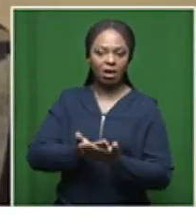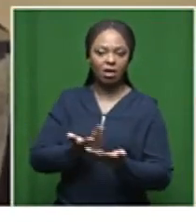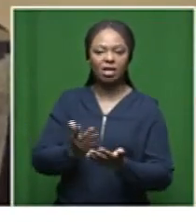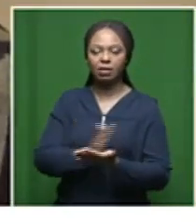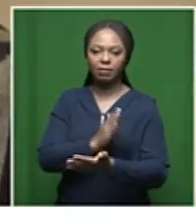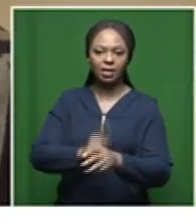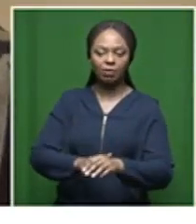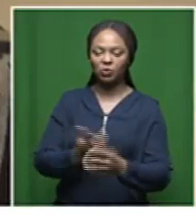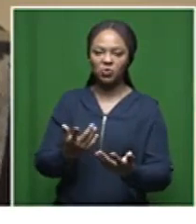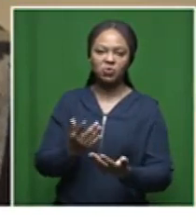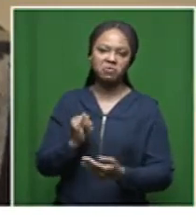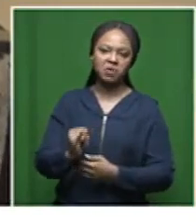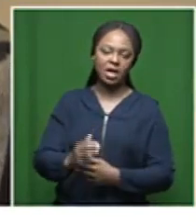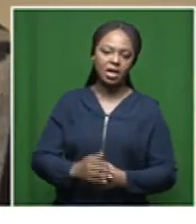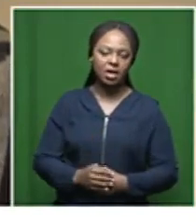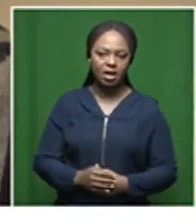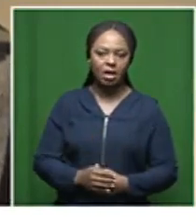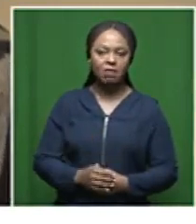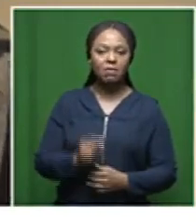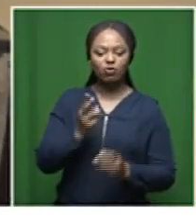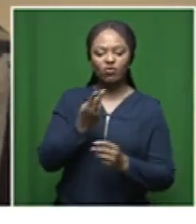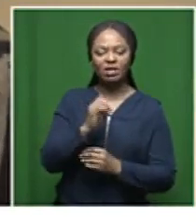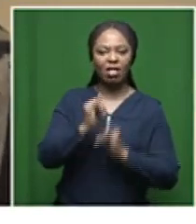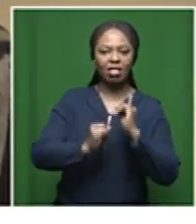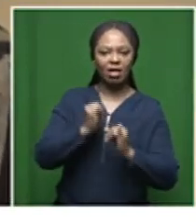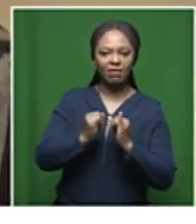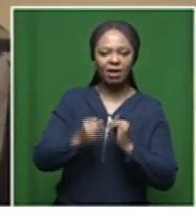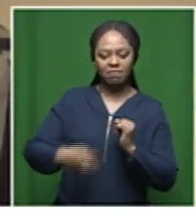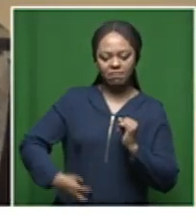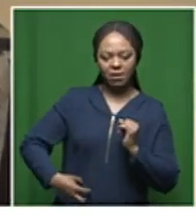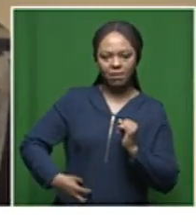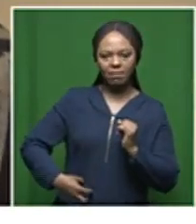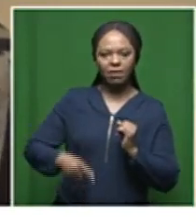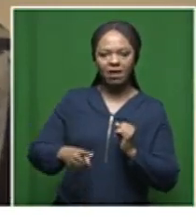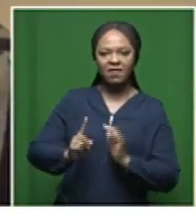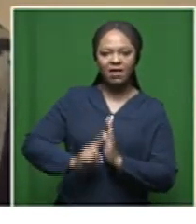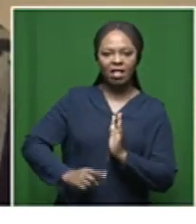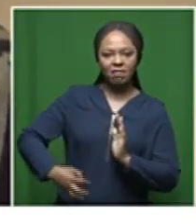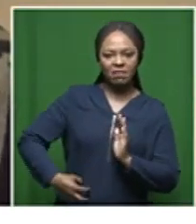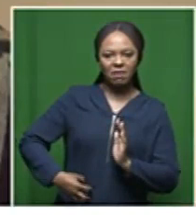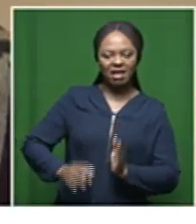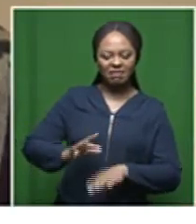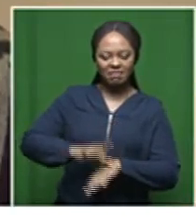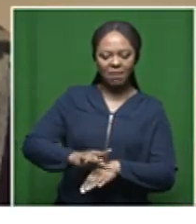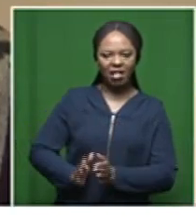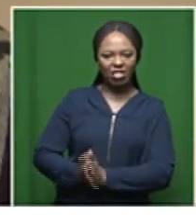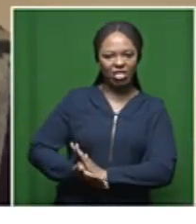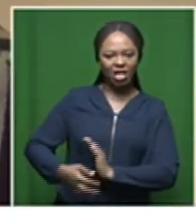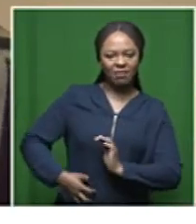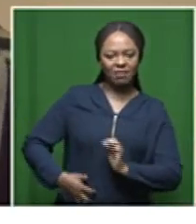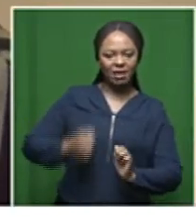2011 when I was diagnosed with end-stage kidney failure at the age of 23. I knew nothing about it,